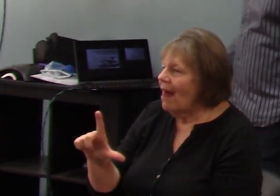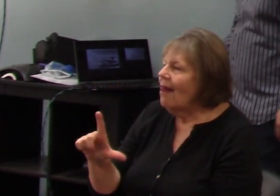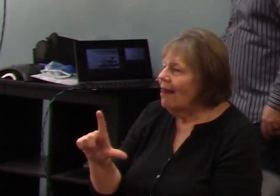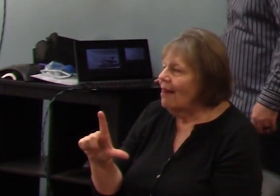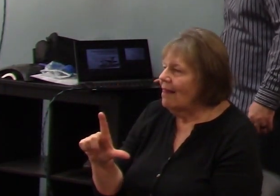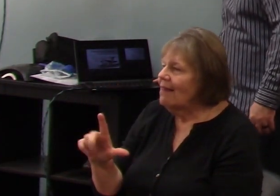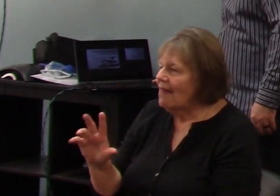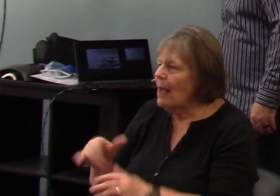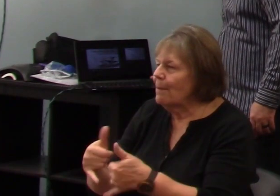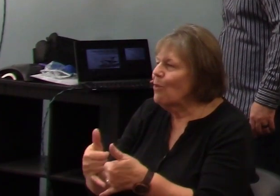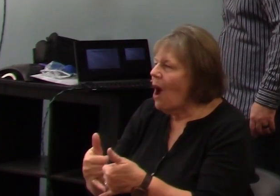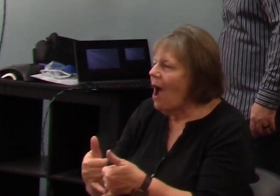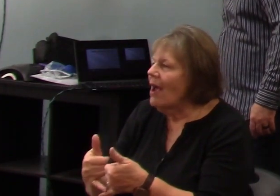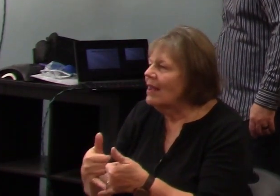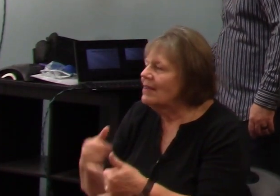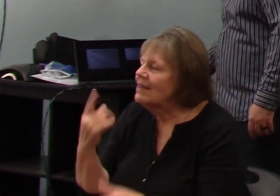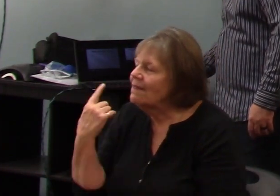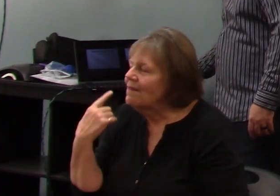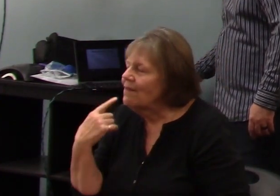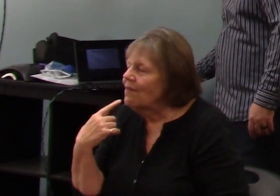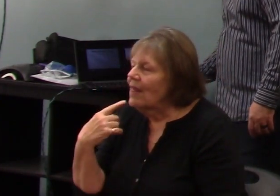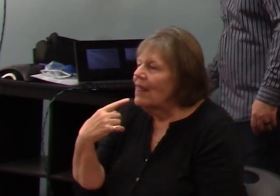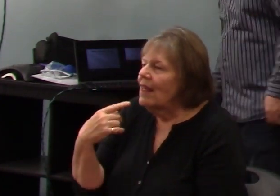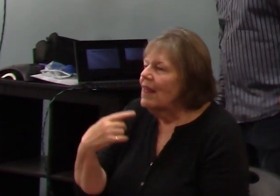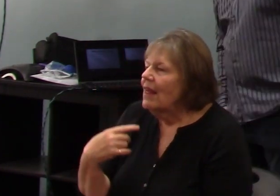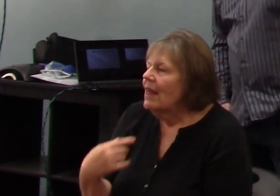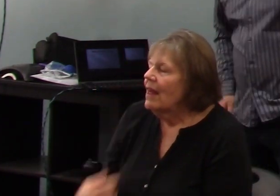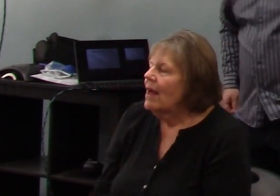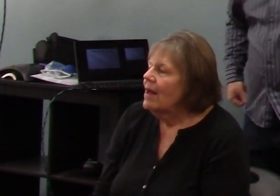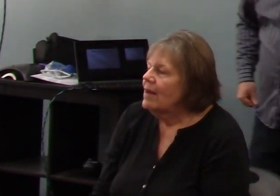And we started figuring out how the heck we were able to see that at all.